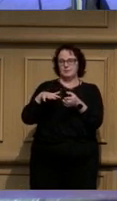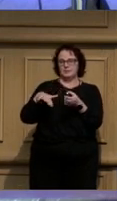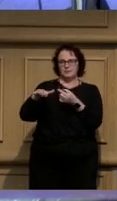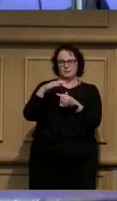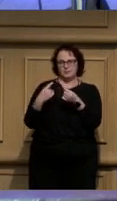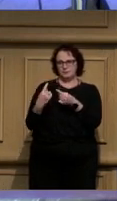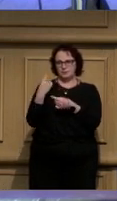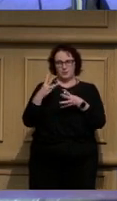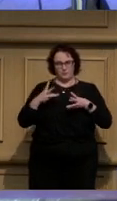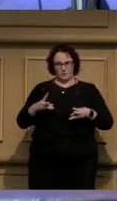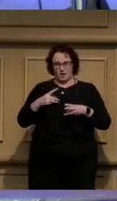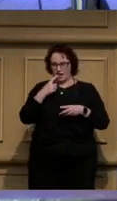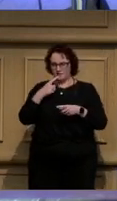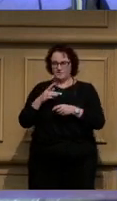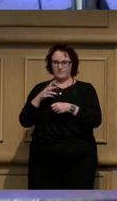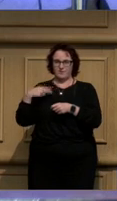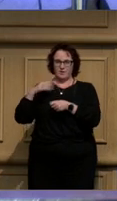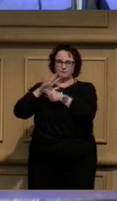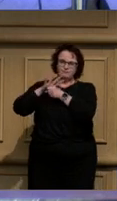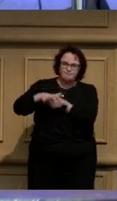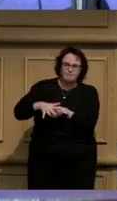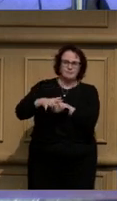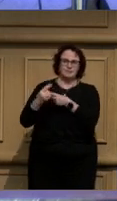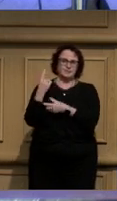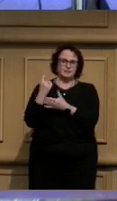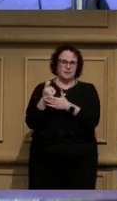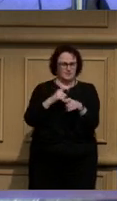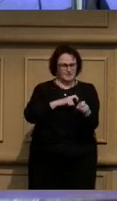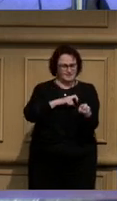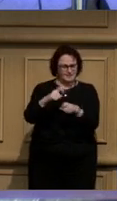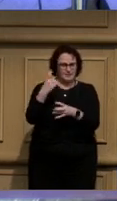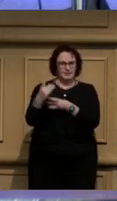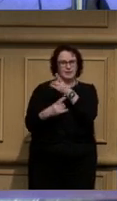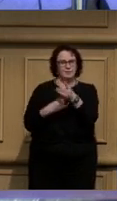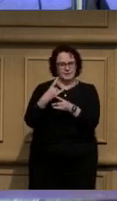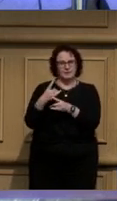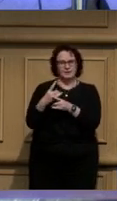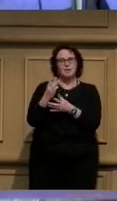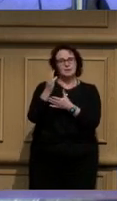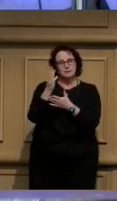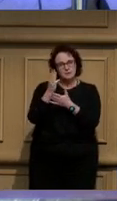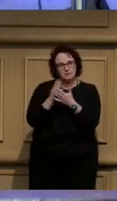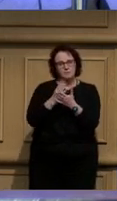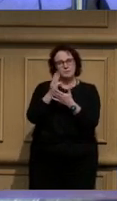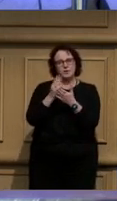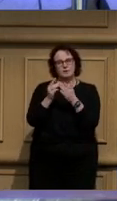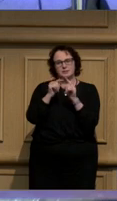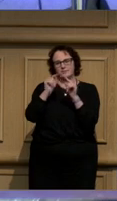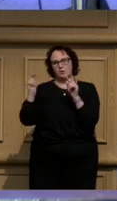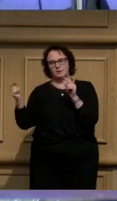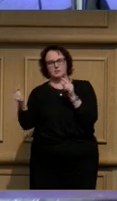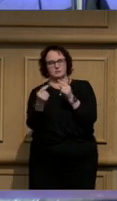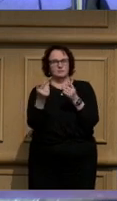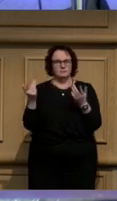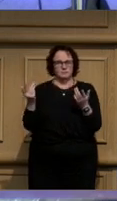oppressive in that period of time, and it still is happening at some mm-hmm. part of the world. So, and fighting